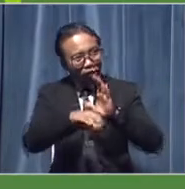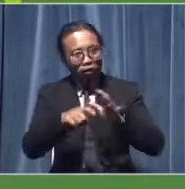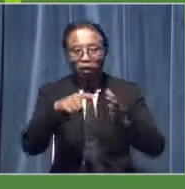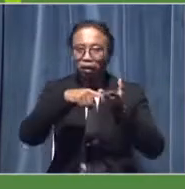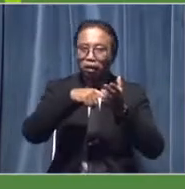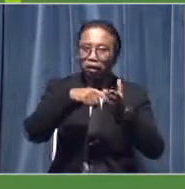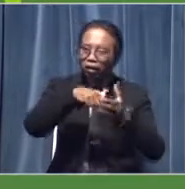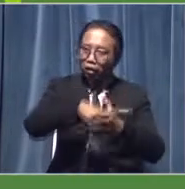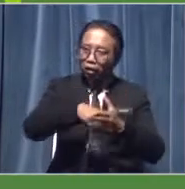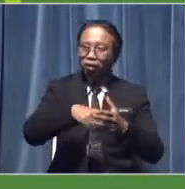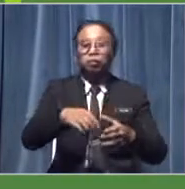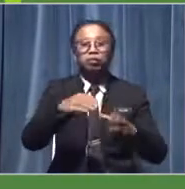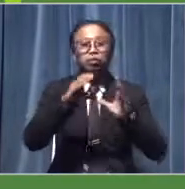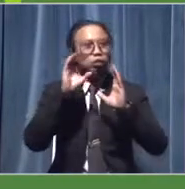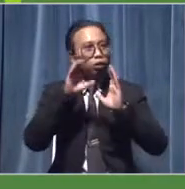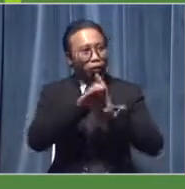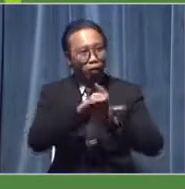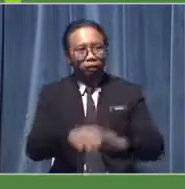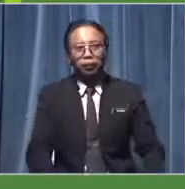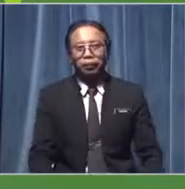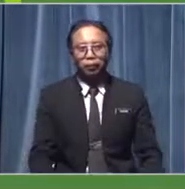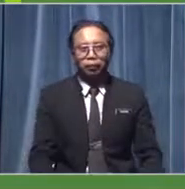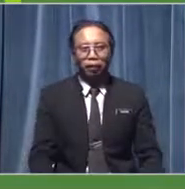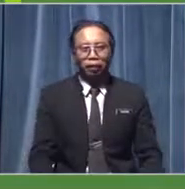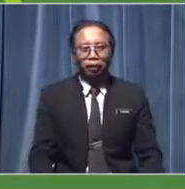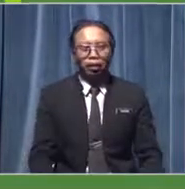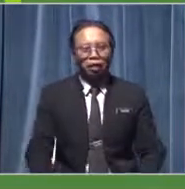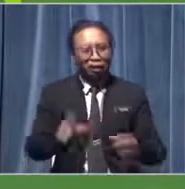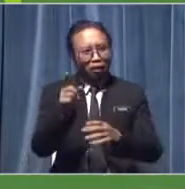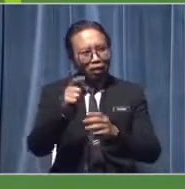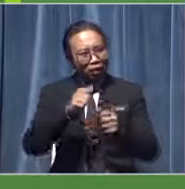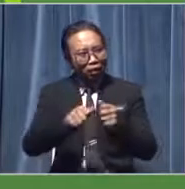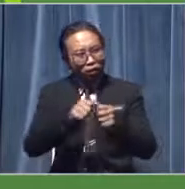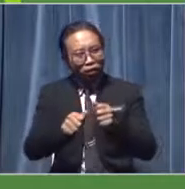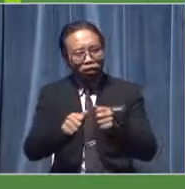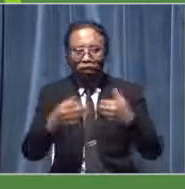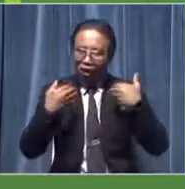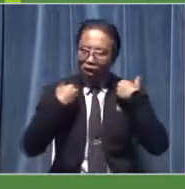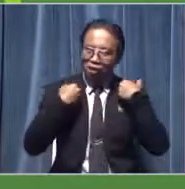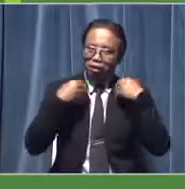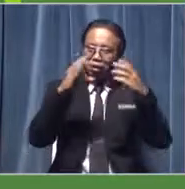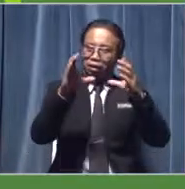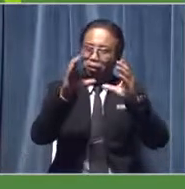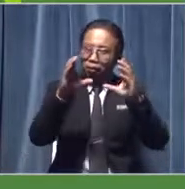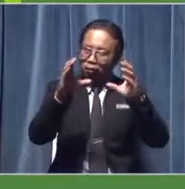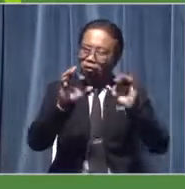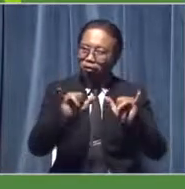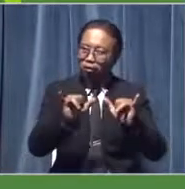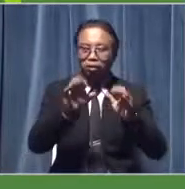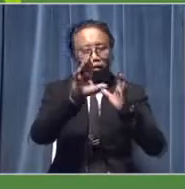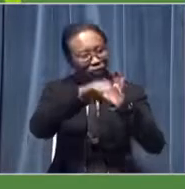the capacitors are identical and each has capacitance of